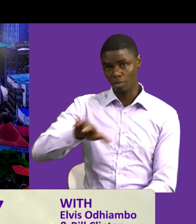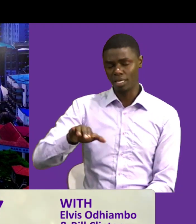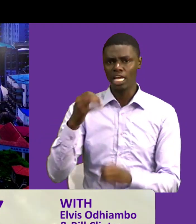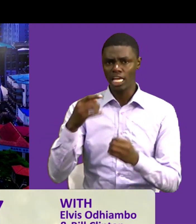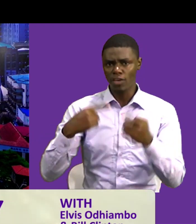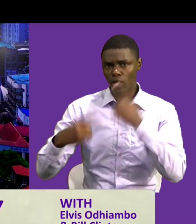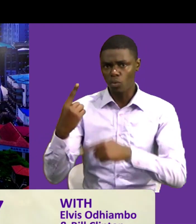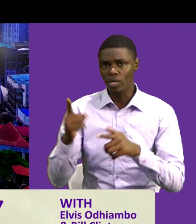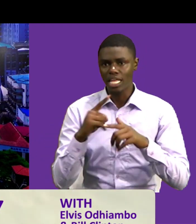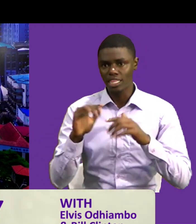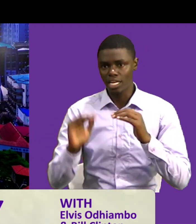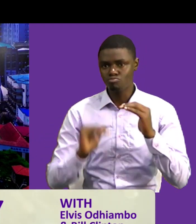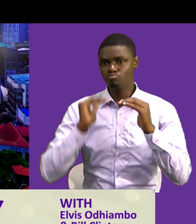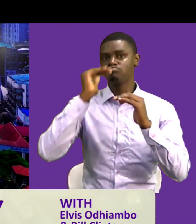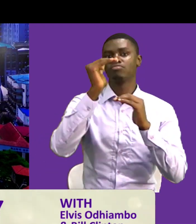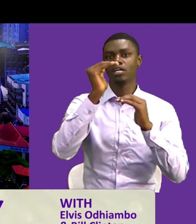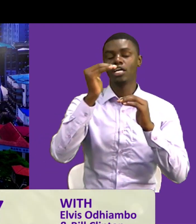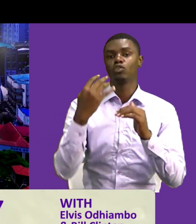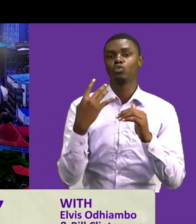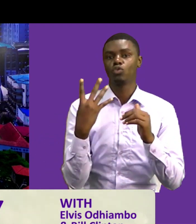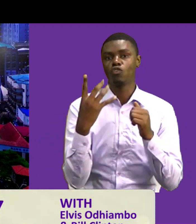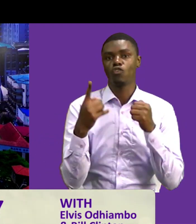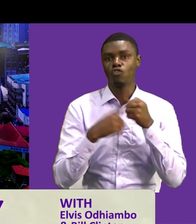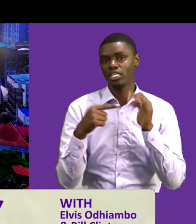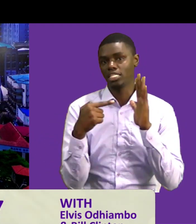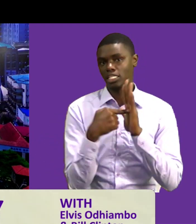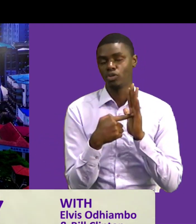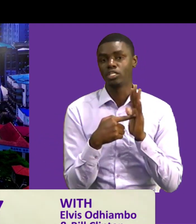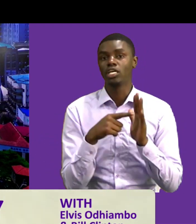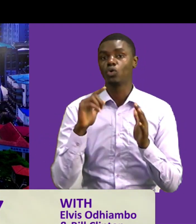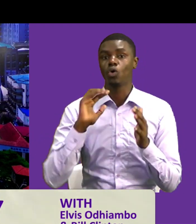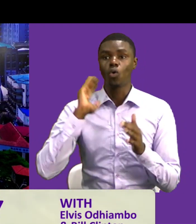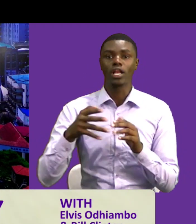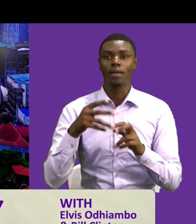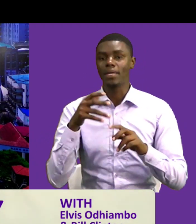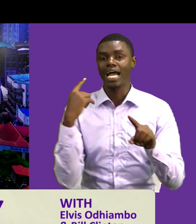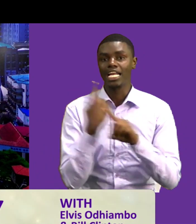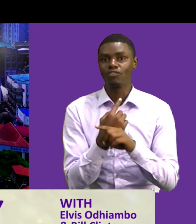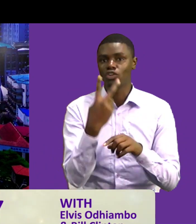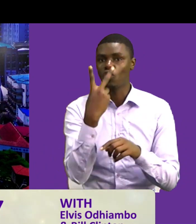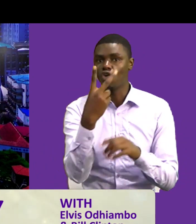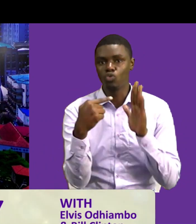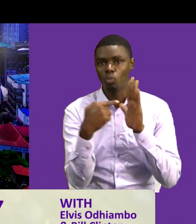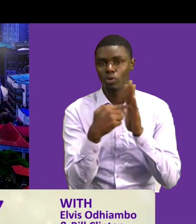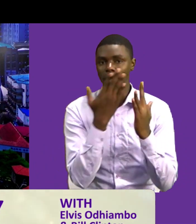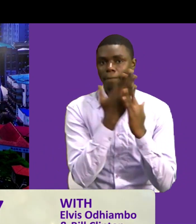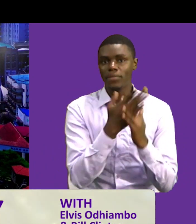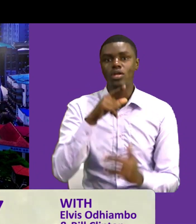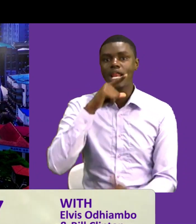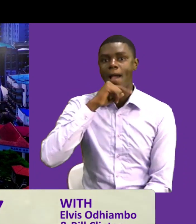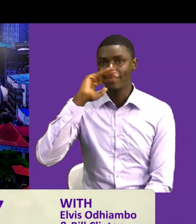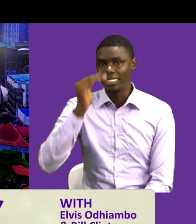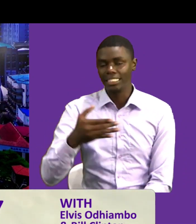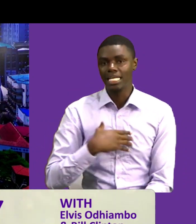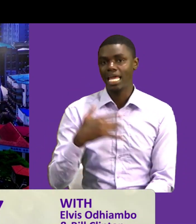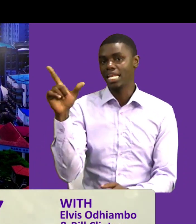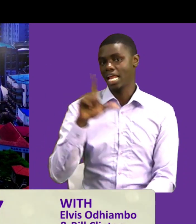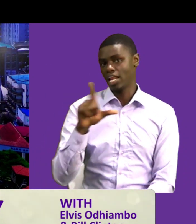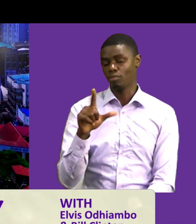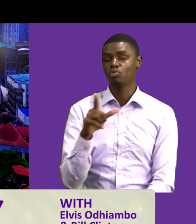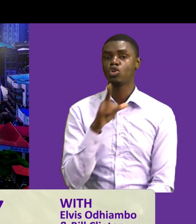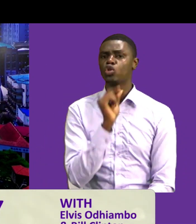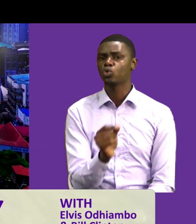means they move to 46 points. So it will be a difference of 2 points between the two teams.